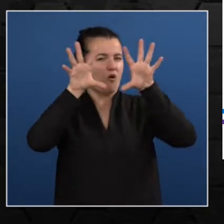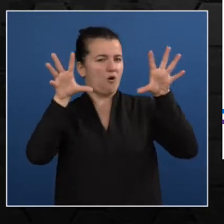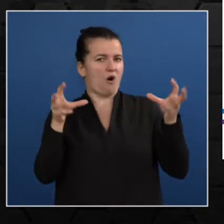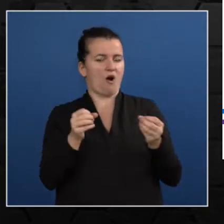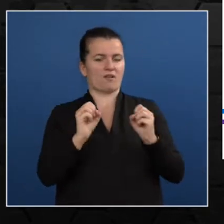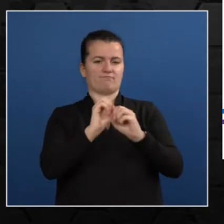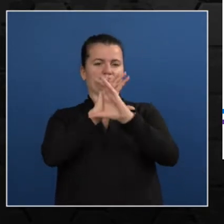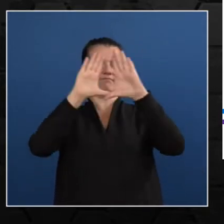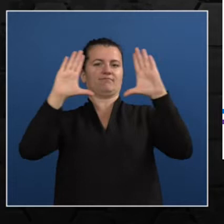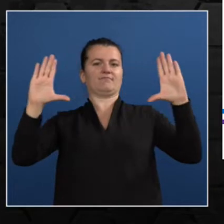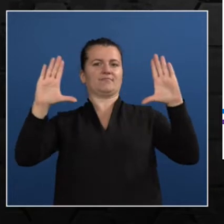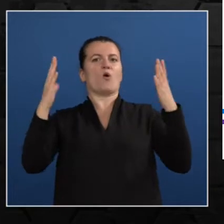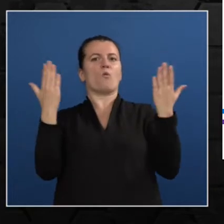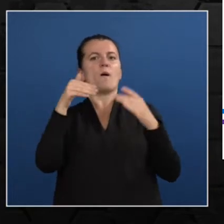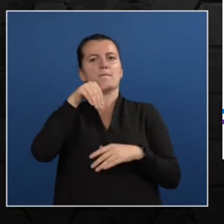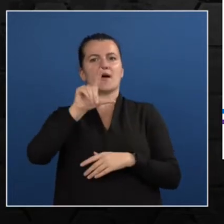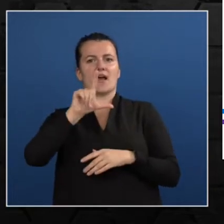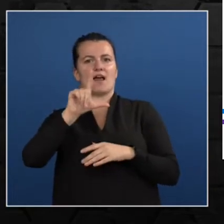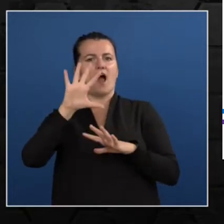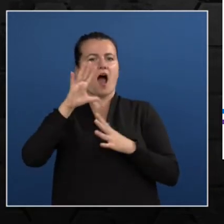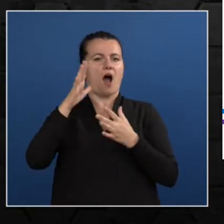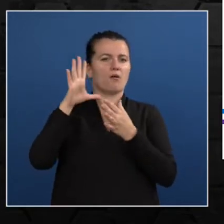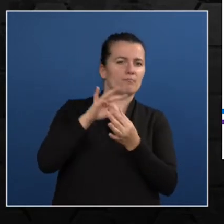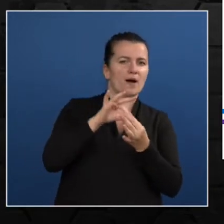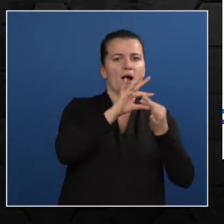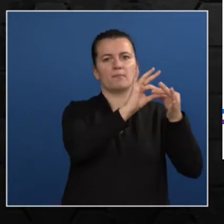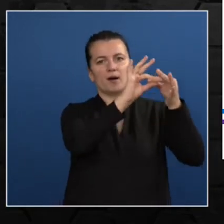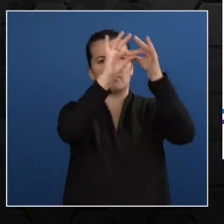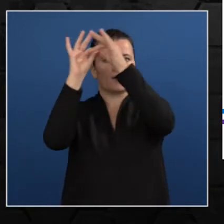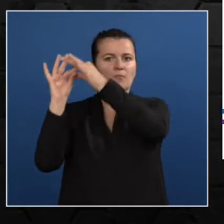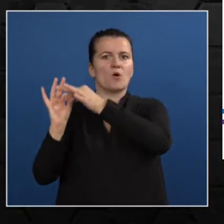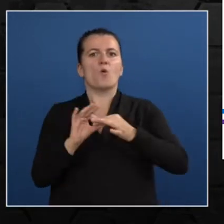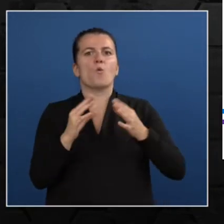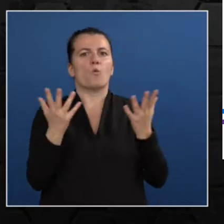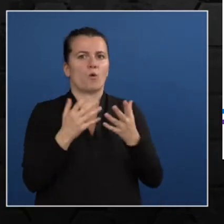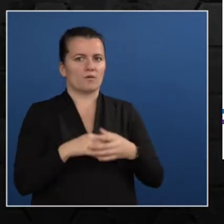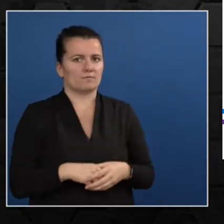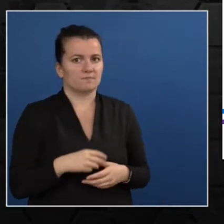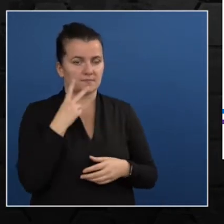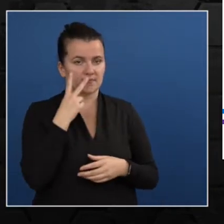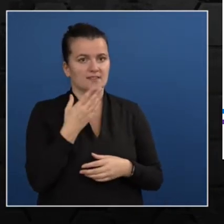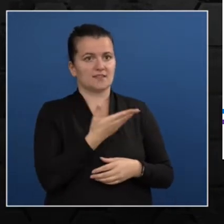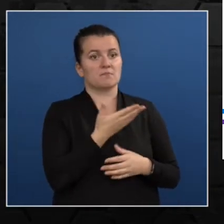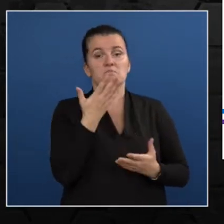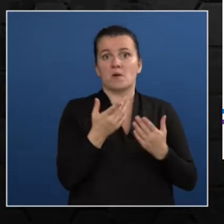here, and if you guys want to take a screenshot of this will help you, especially if you're a newbie.